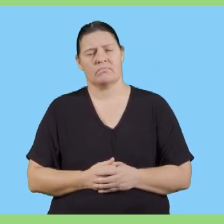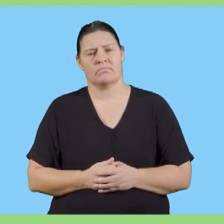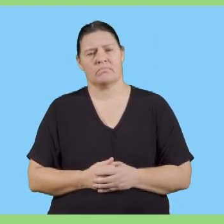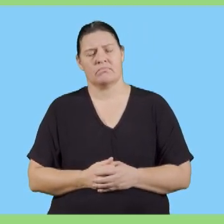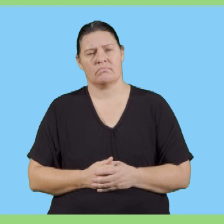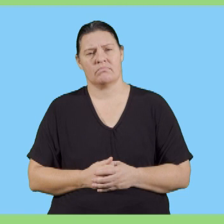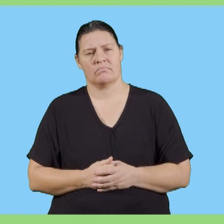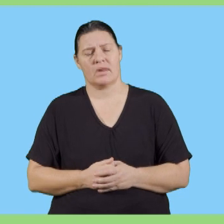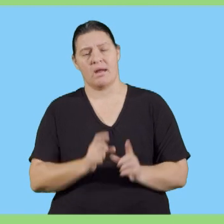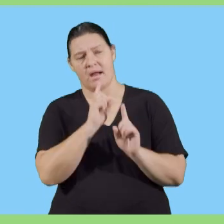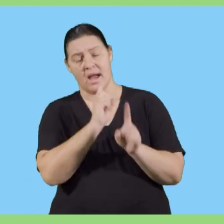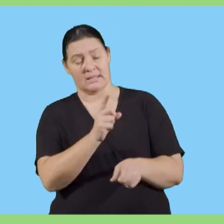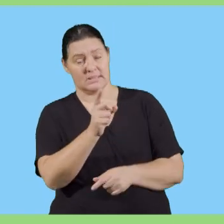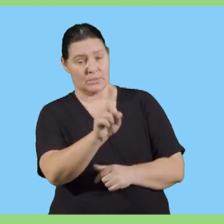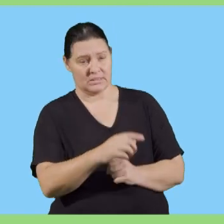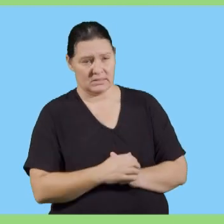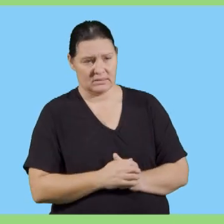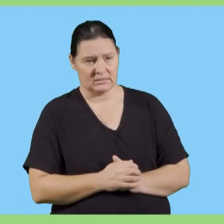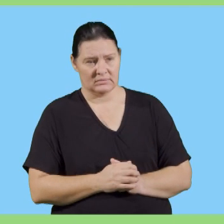Now we are going to look at our